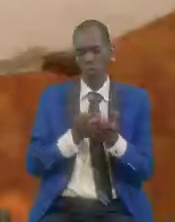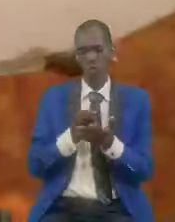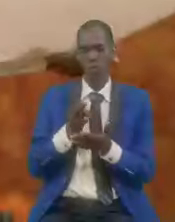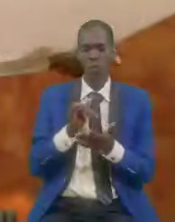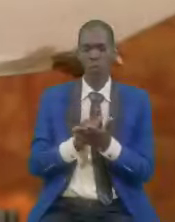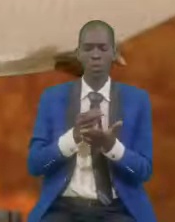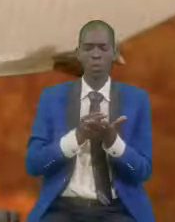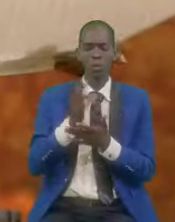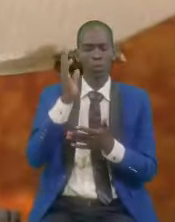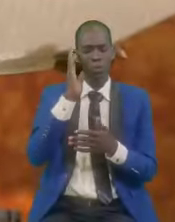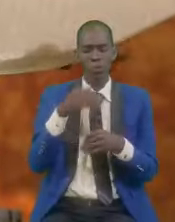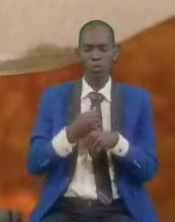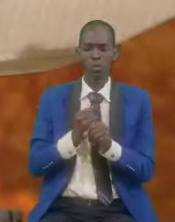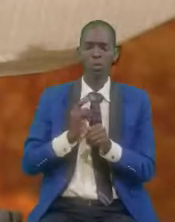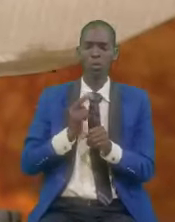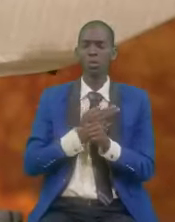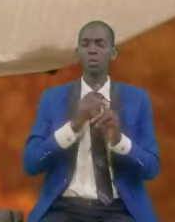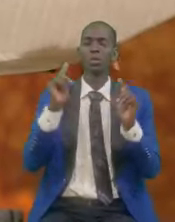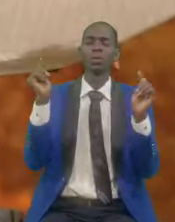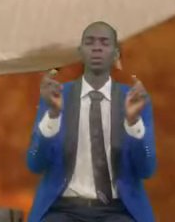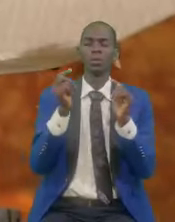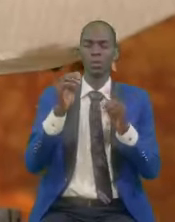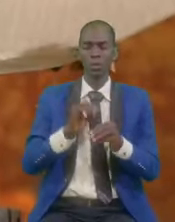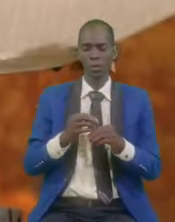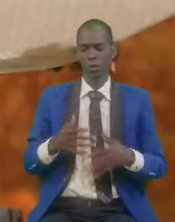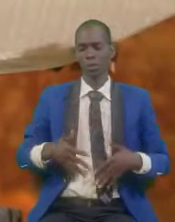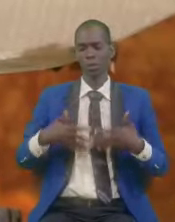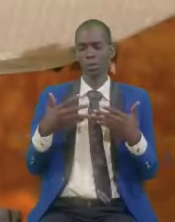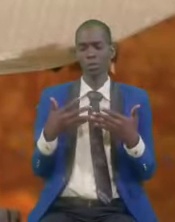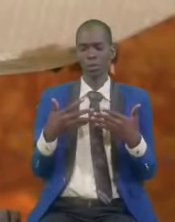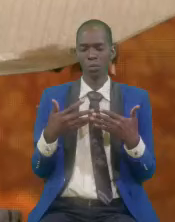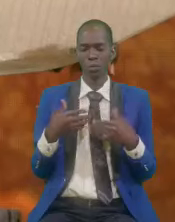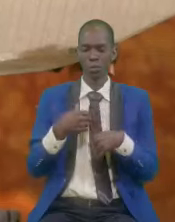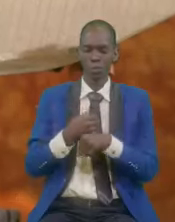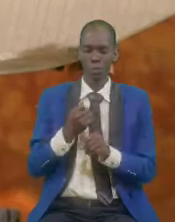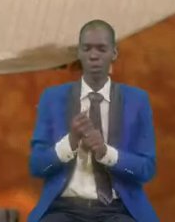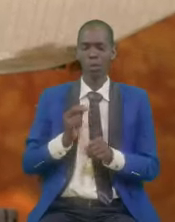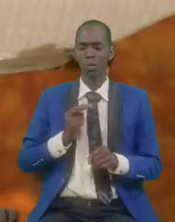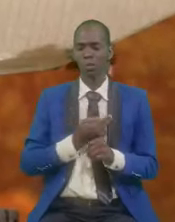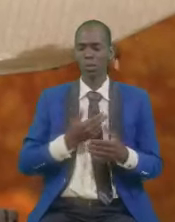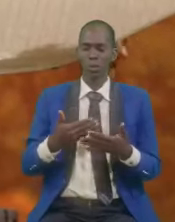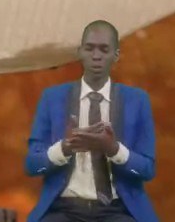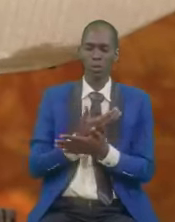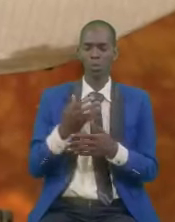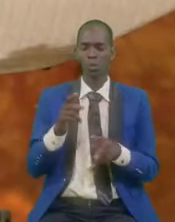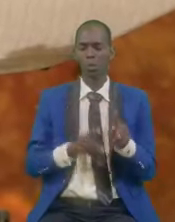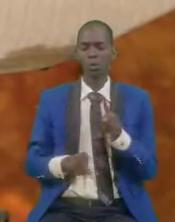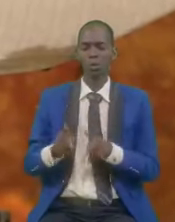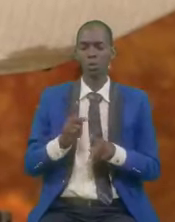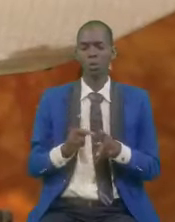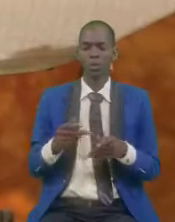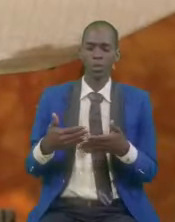will make us triumphant in life. Make us new creatures,